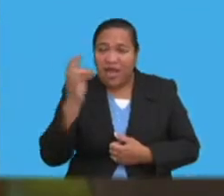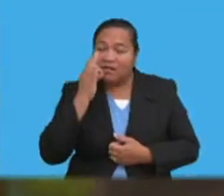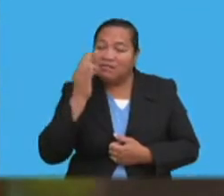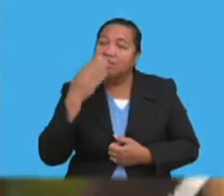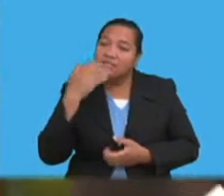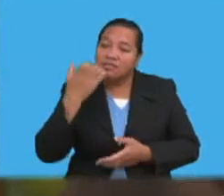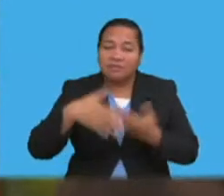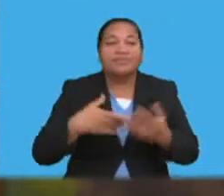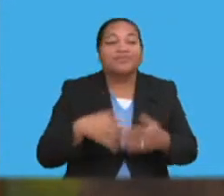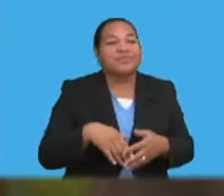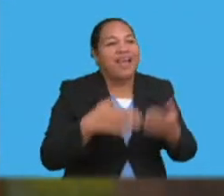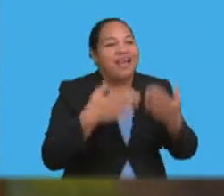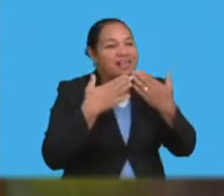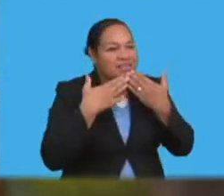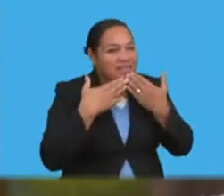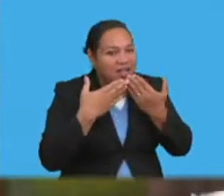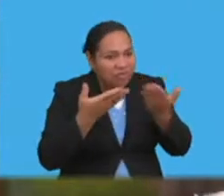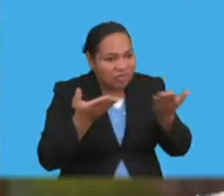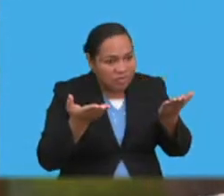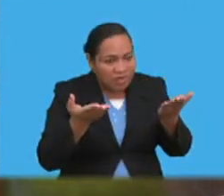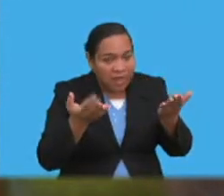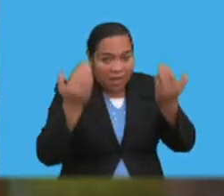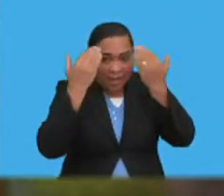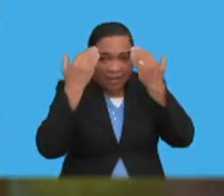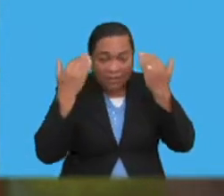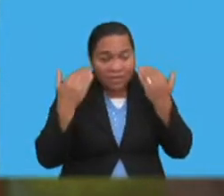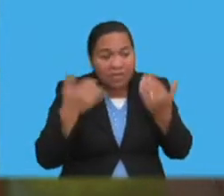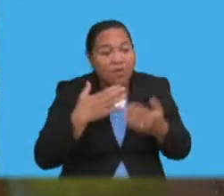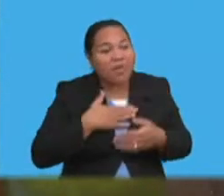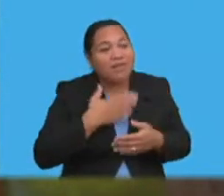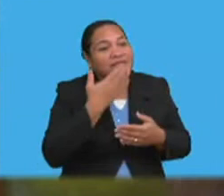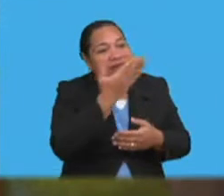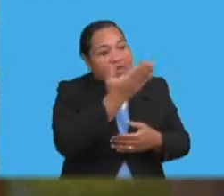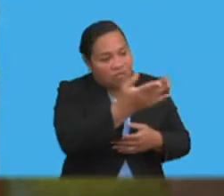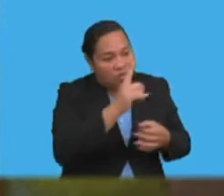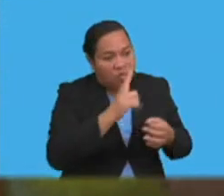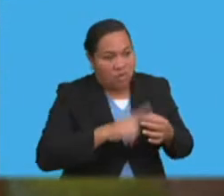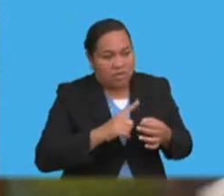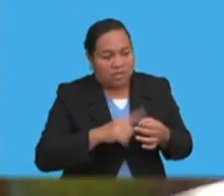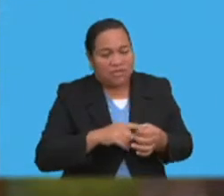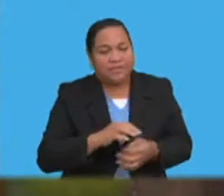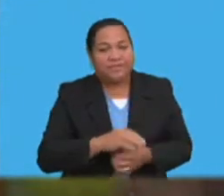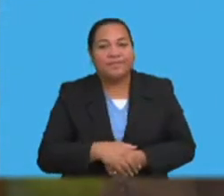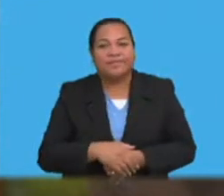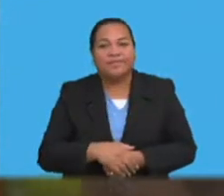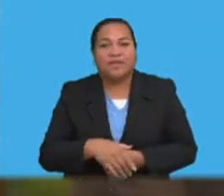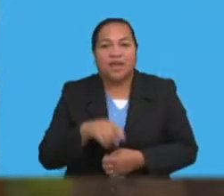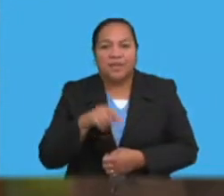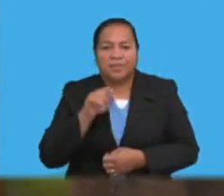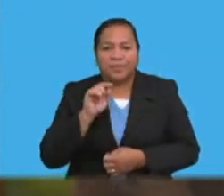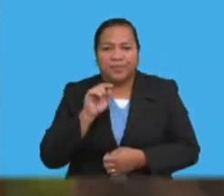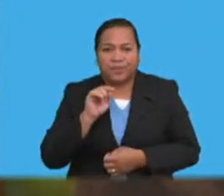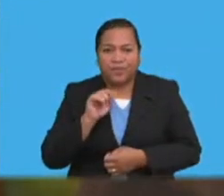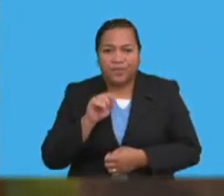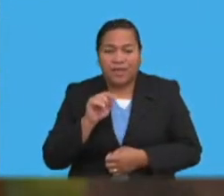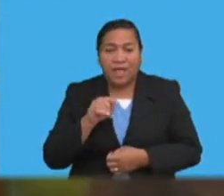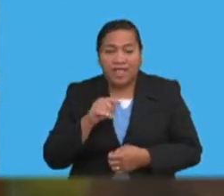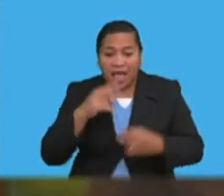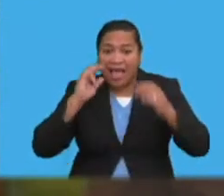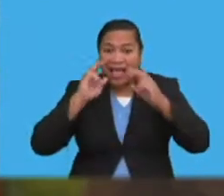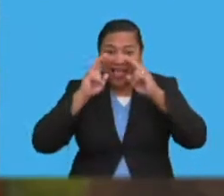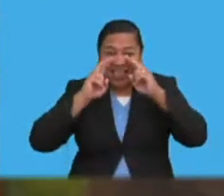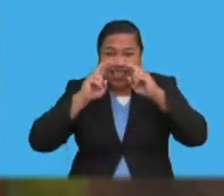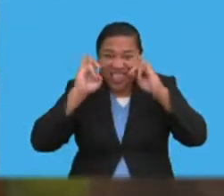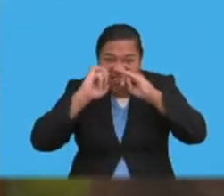Thank you, Madam Speaker. I'd like to thank the Honourable Member for this question. Madam Speaker, the